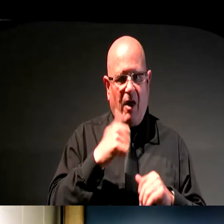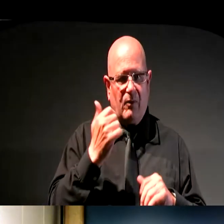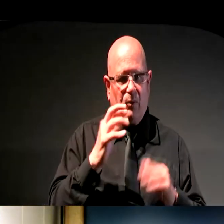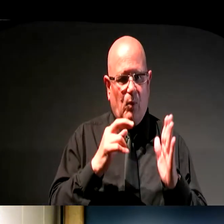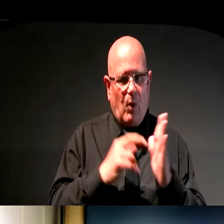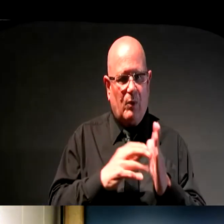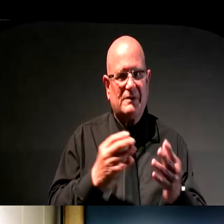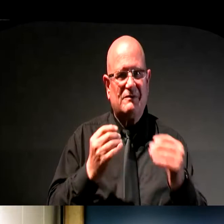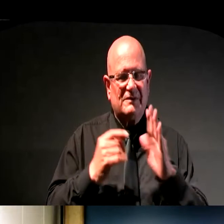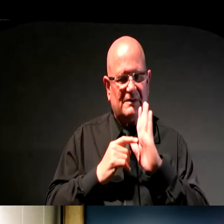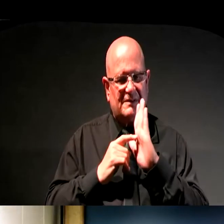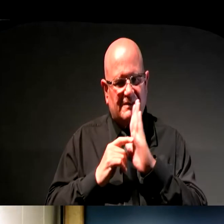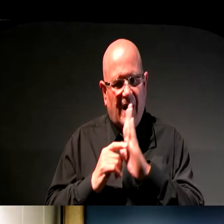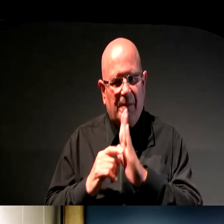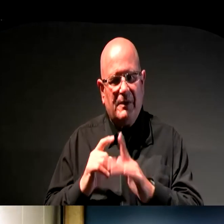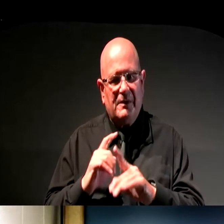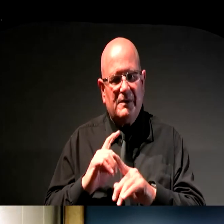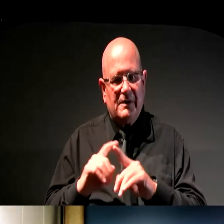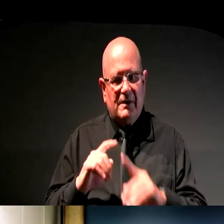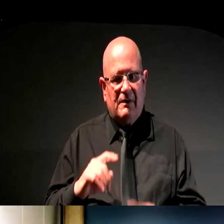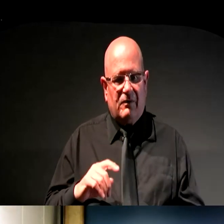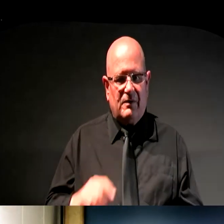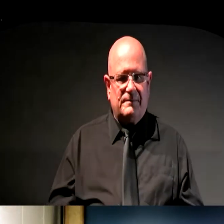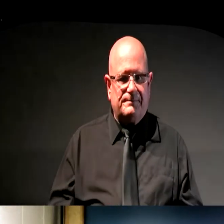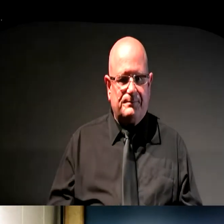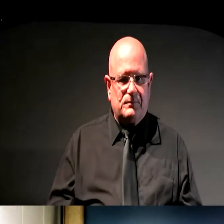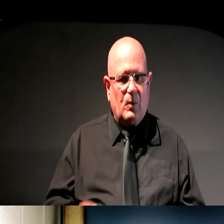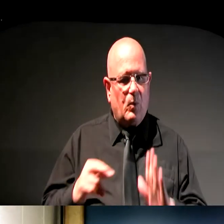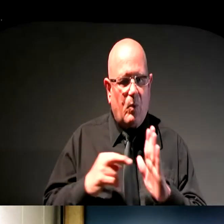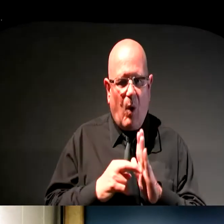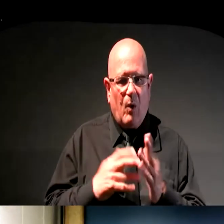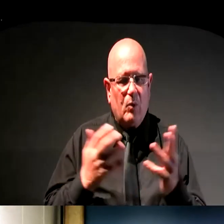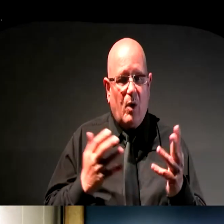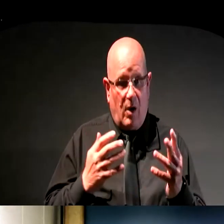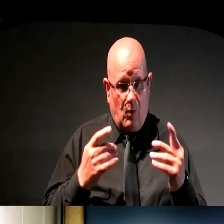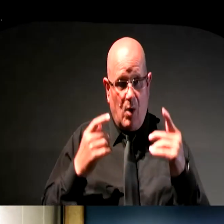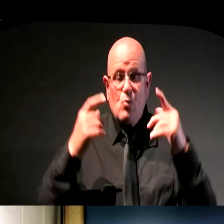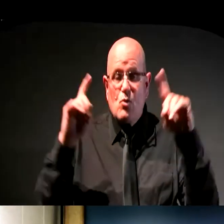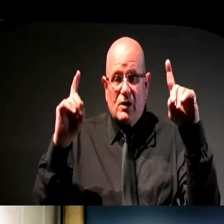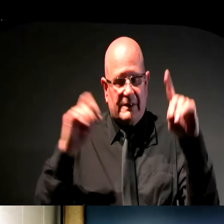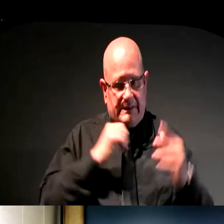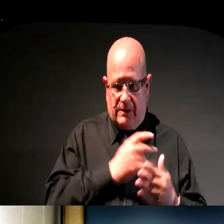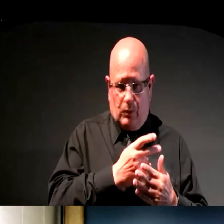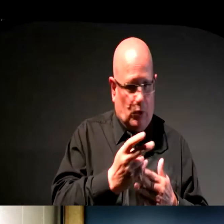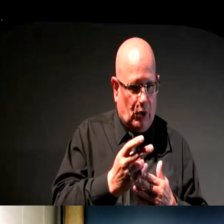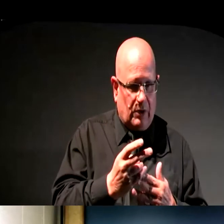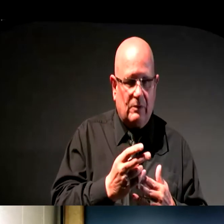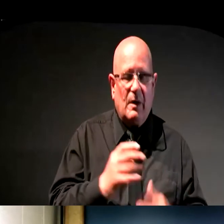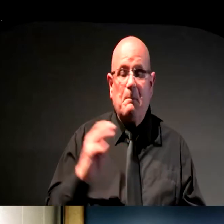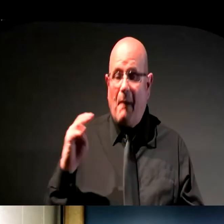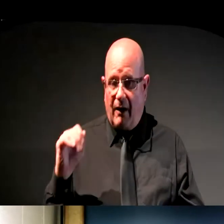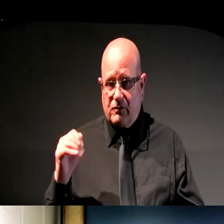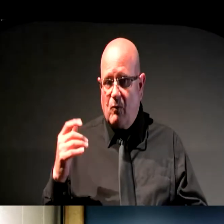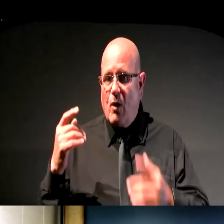some examples of other roles, what worked and didn't work, and at Microsoft, what works and doesn't work in